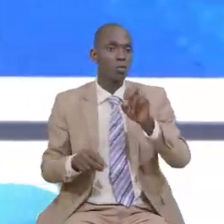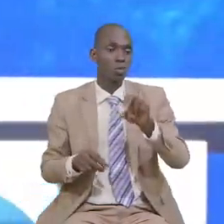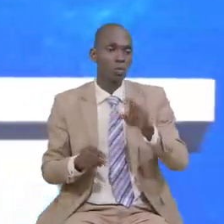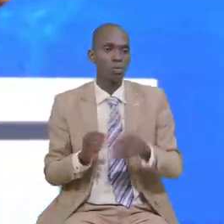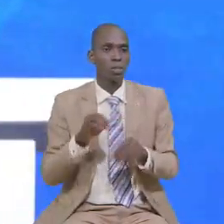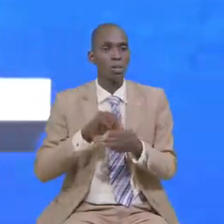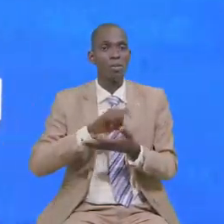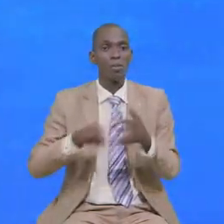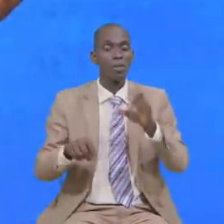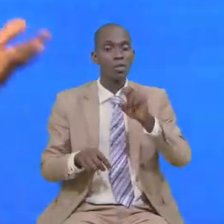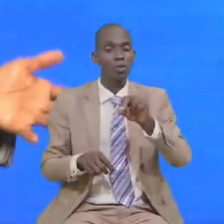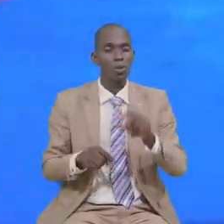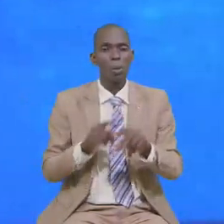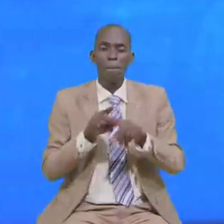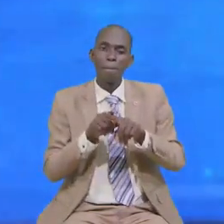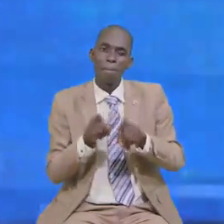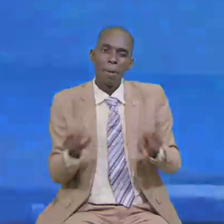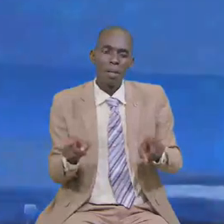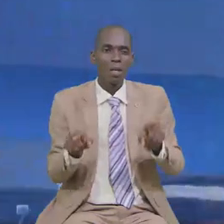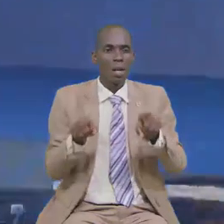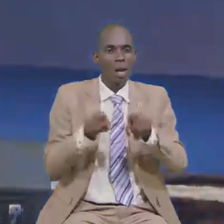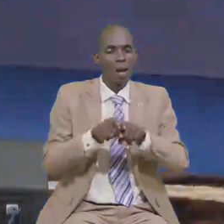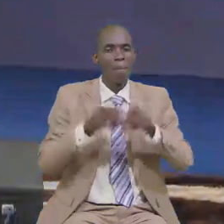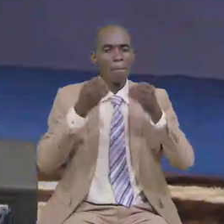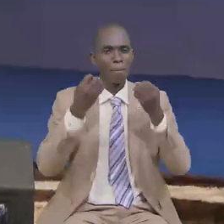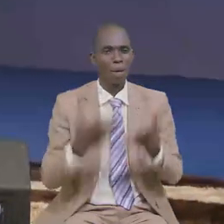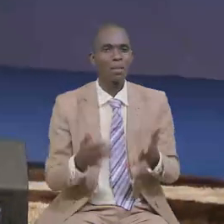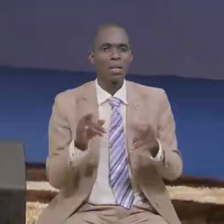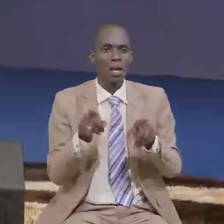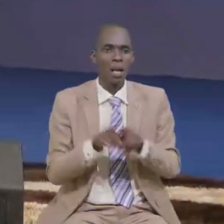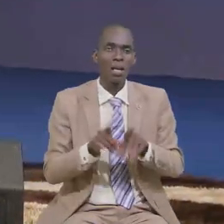in verse 12 it says, but as many as received him.